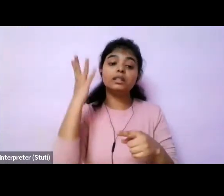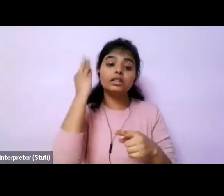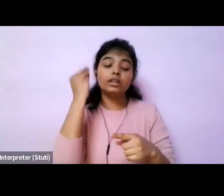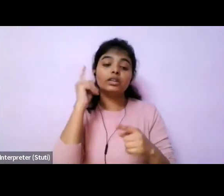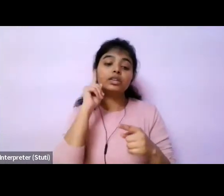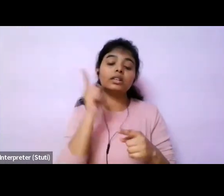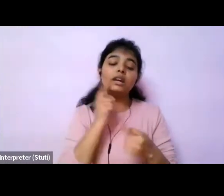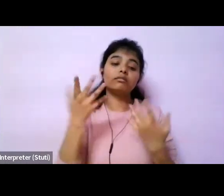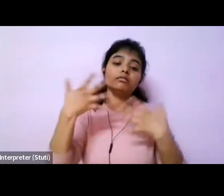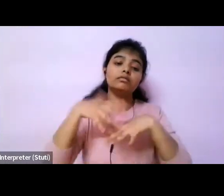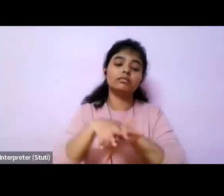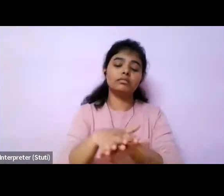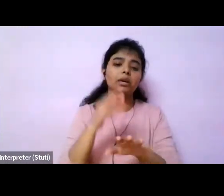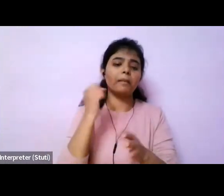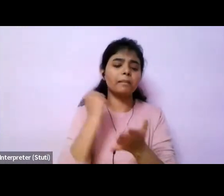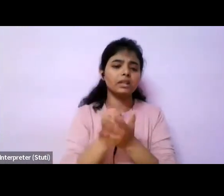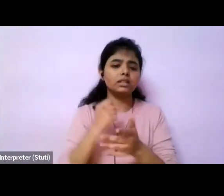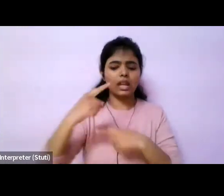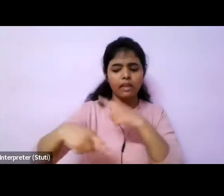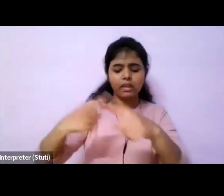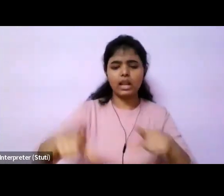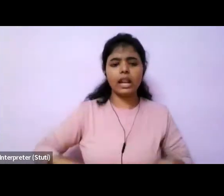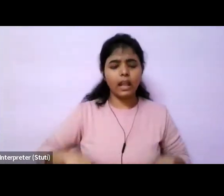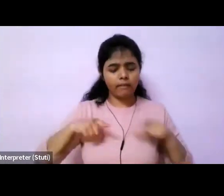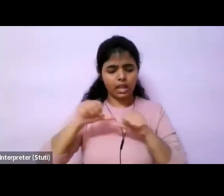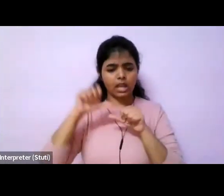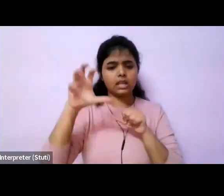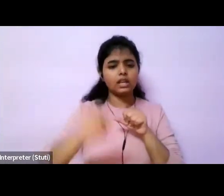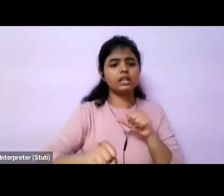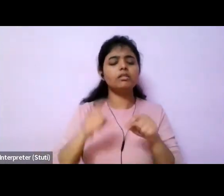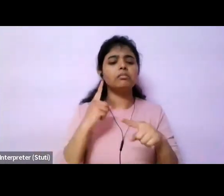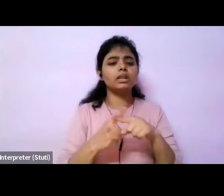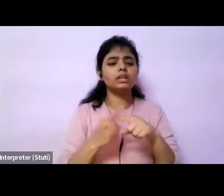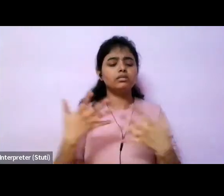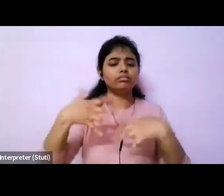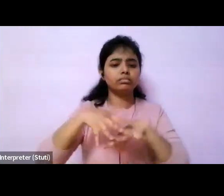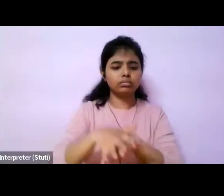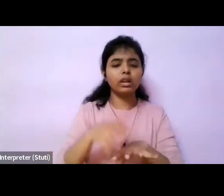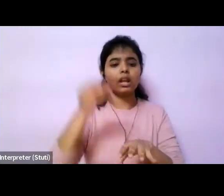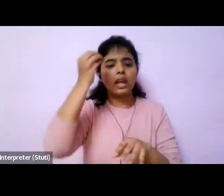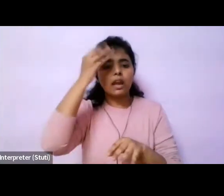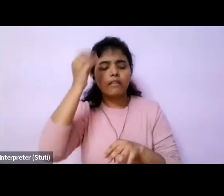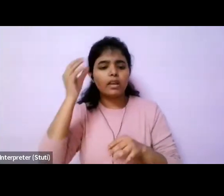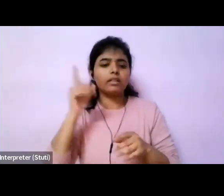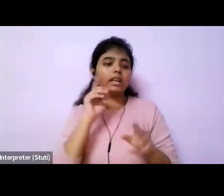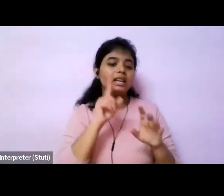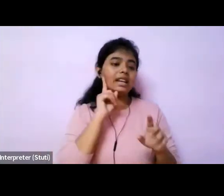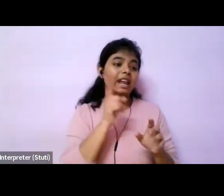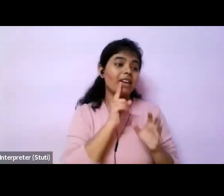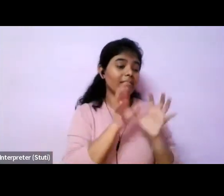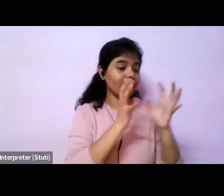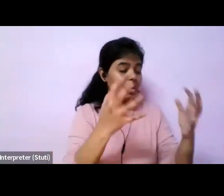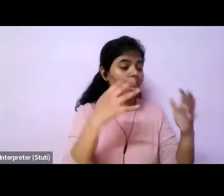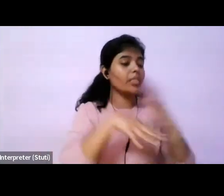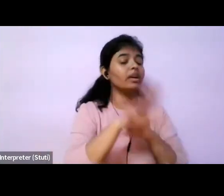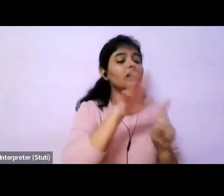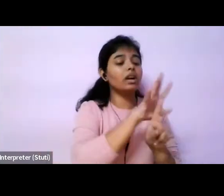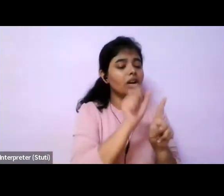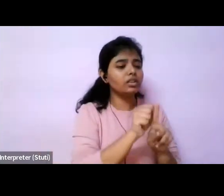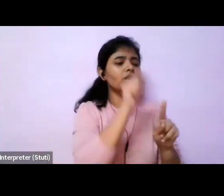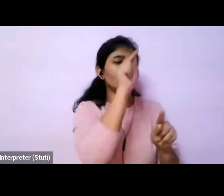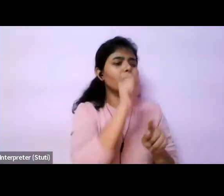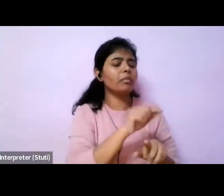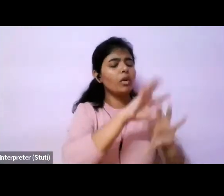and thereby into everyday existence to promote inclusivity as well as awareness of deaf pearls. deaf narratives argue for